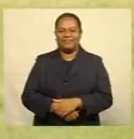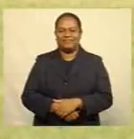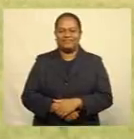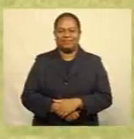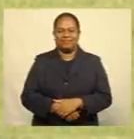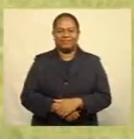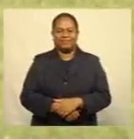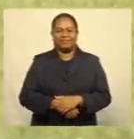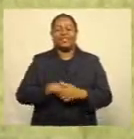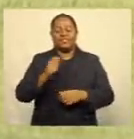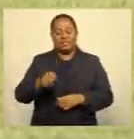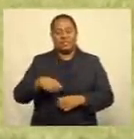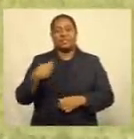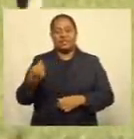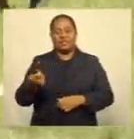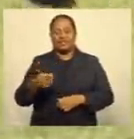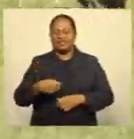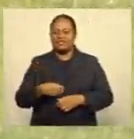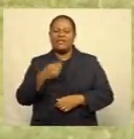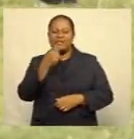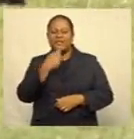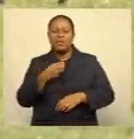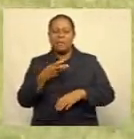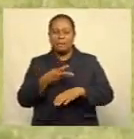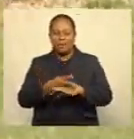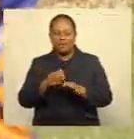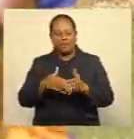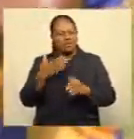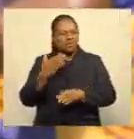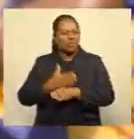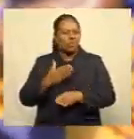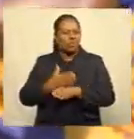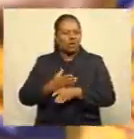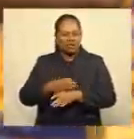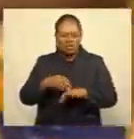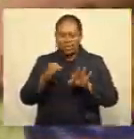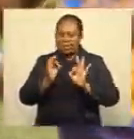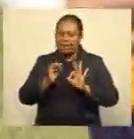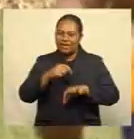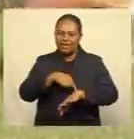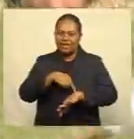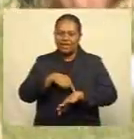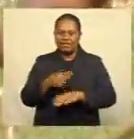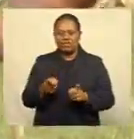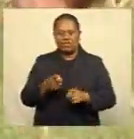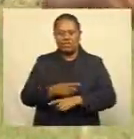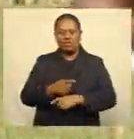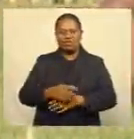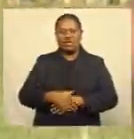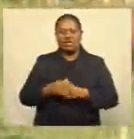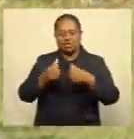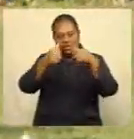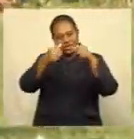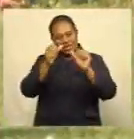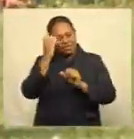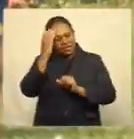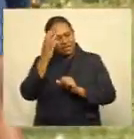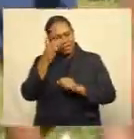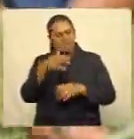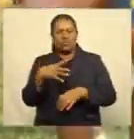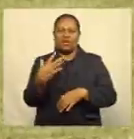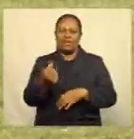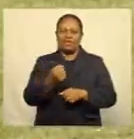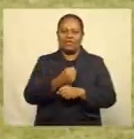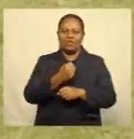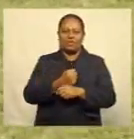For the next couple of months, the Lavena native is working on perfecting her time to achieve her dream of getting gold for her